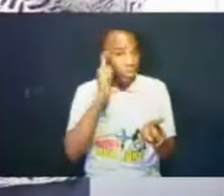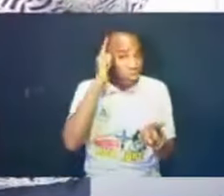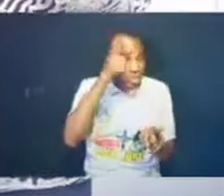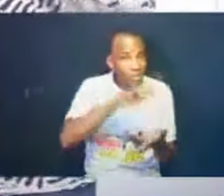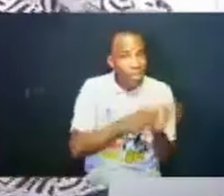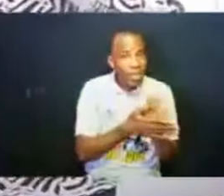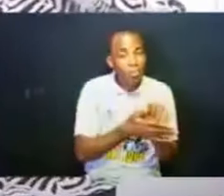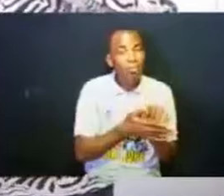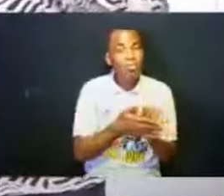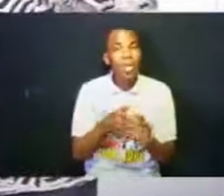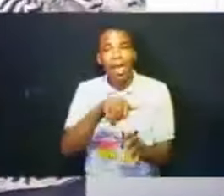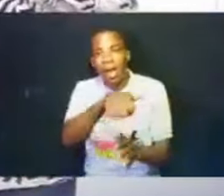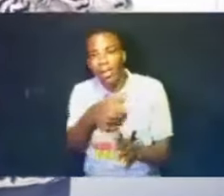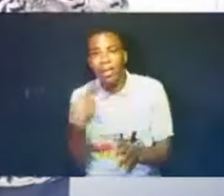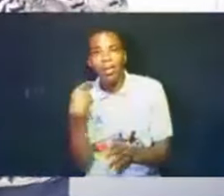his worry,